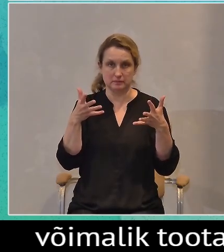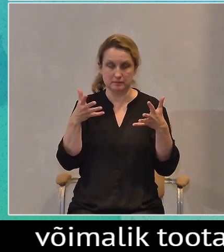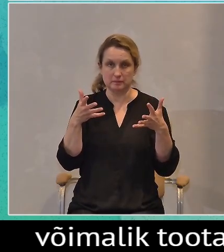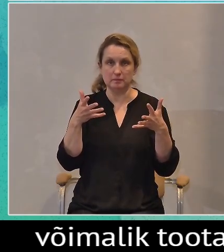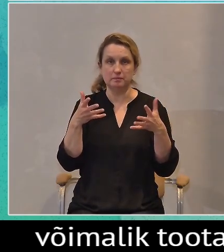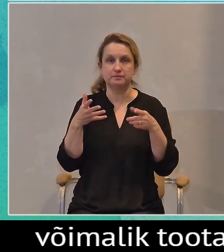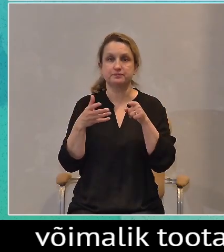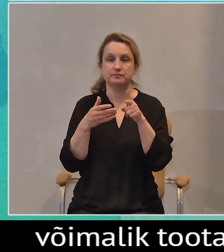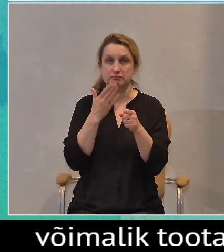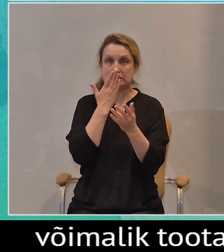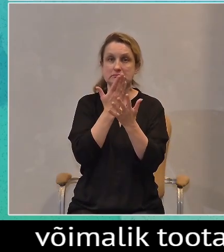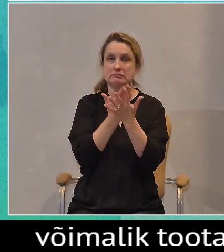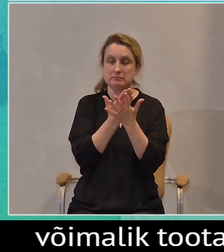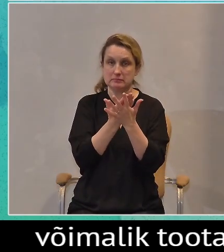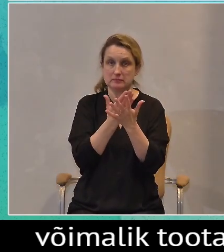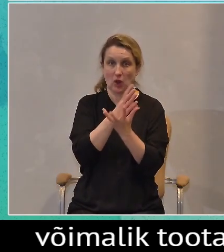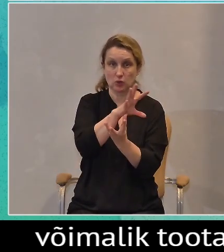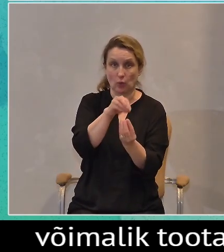In my PhD studies,